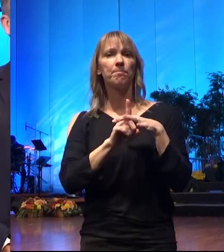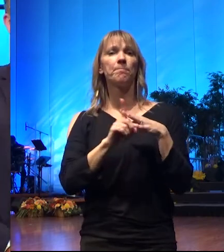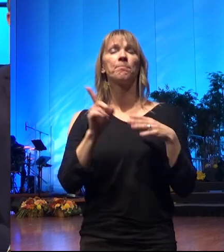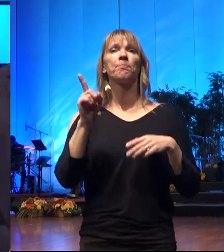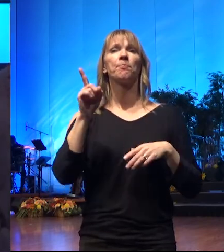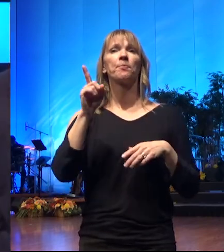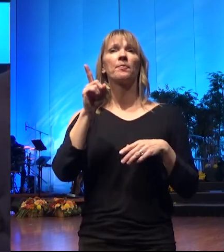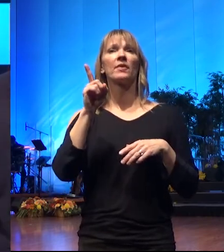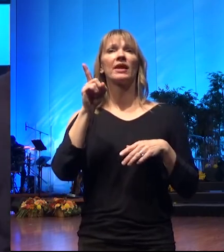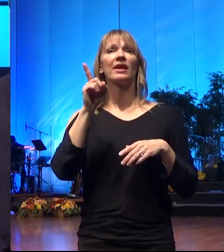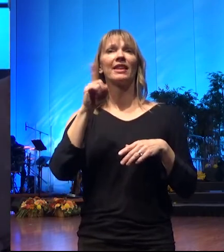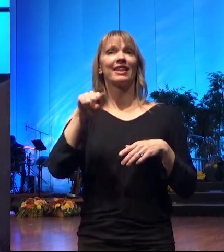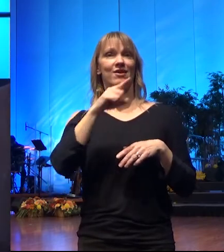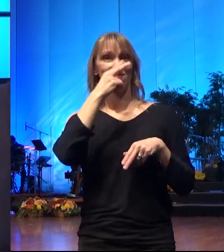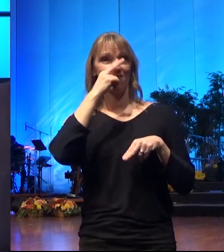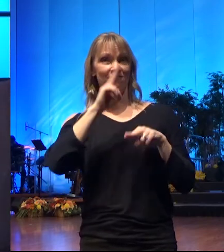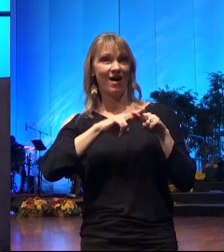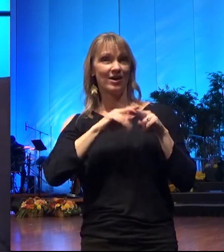mocking.